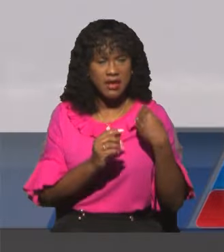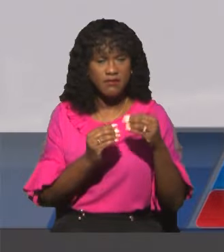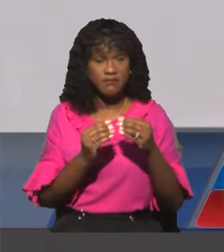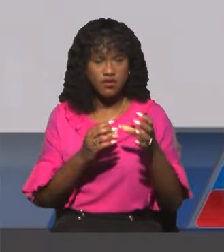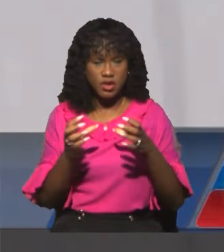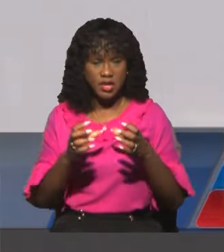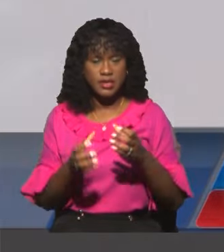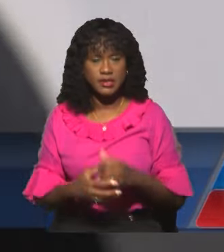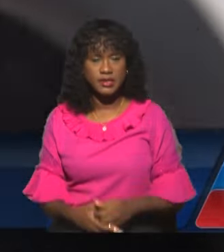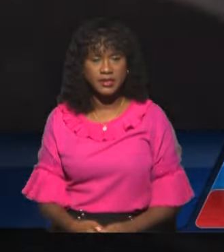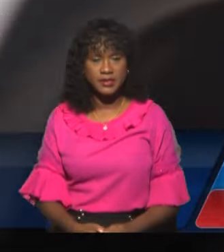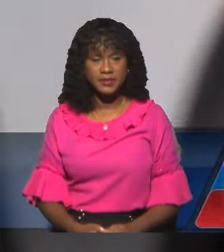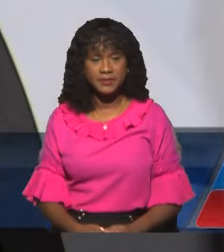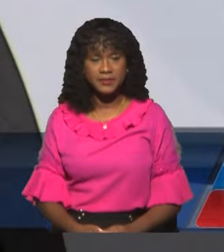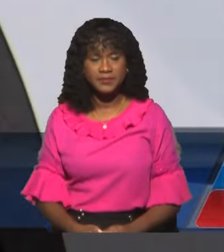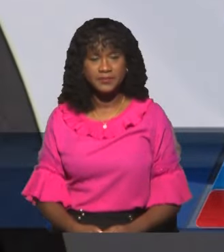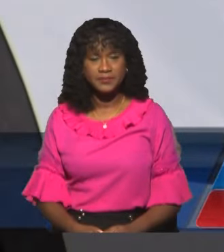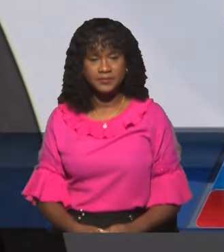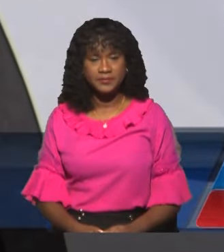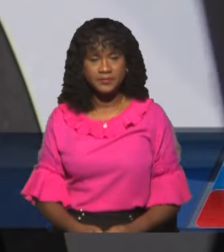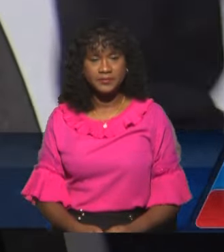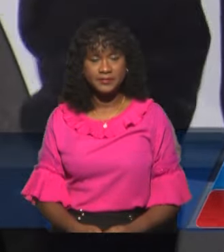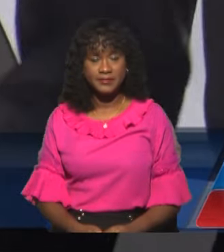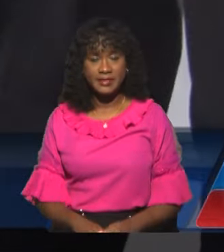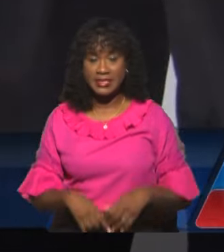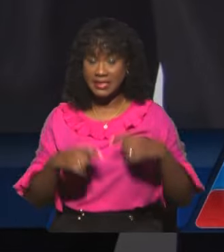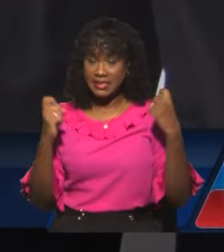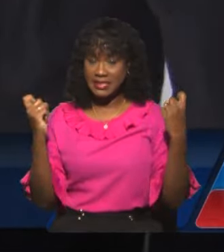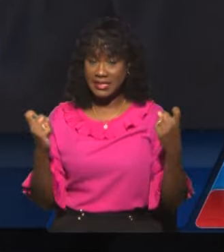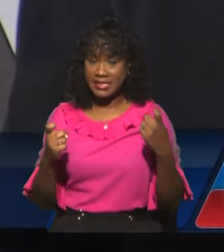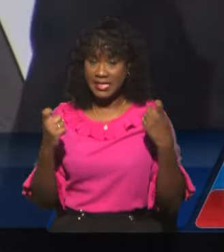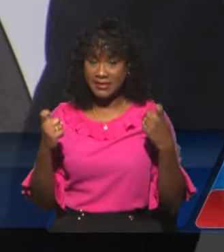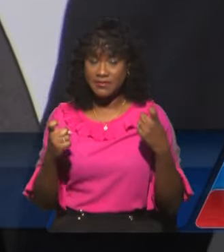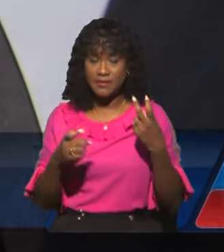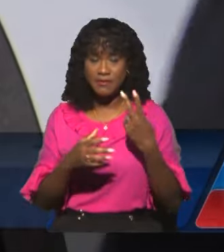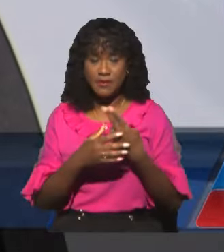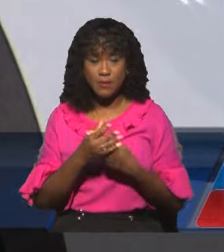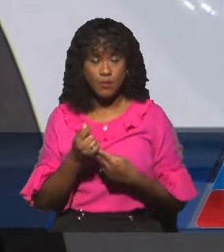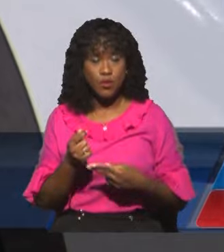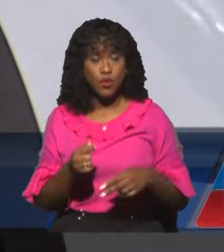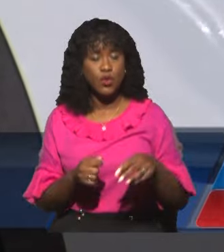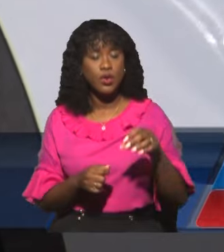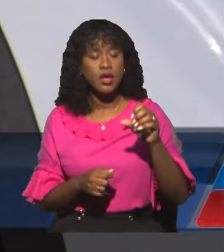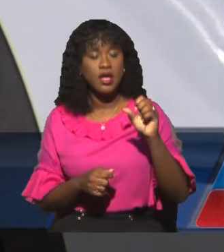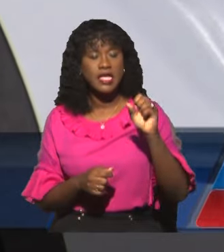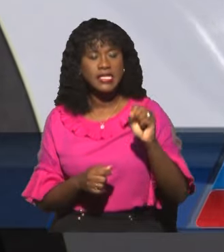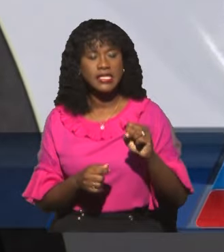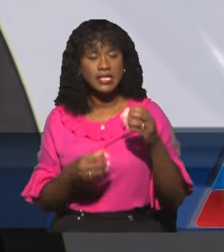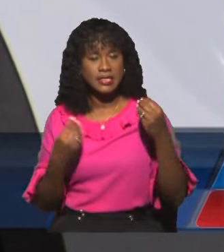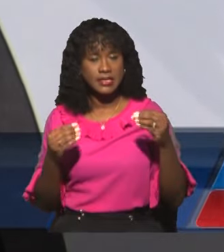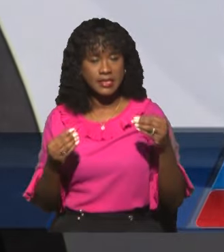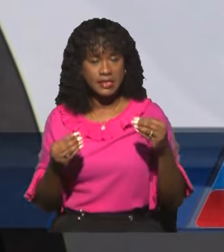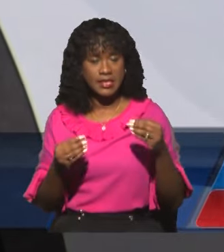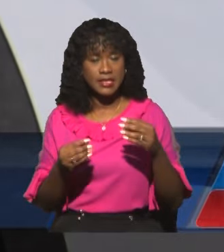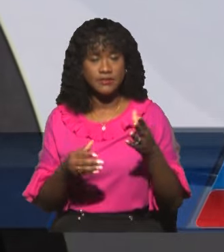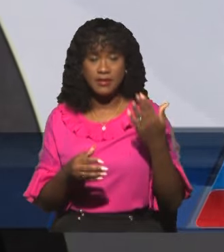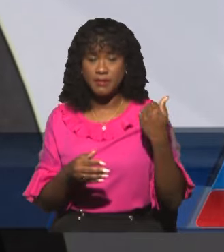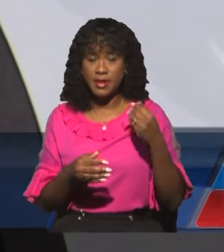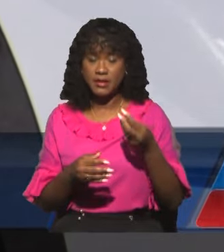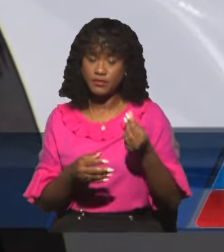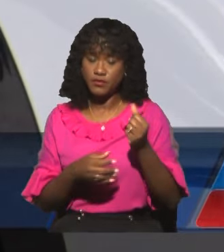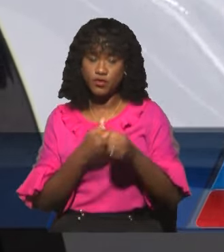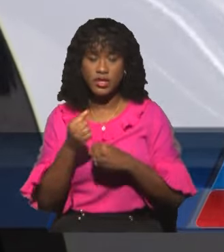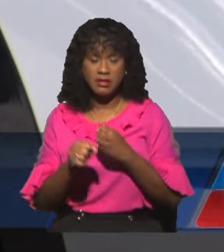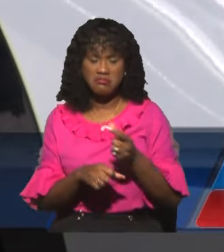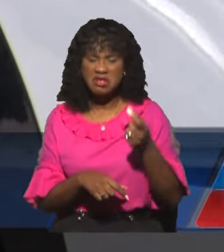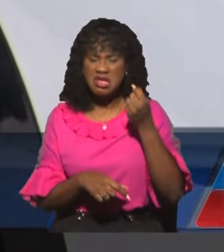available. Mr. Ahmed said it has been a successful venture for both Southern Sales and Sixt over the past couple of years. We understand the